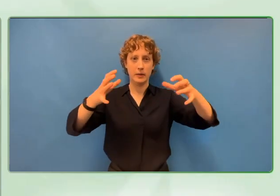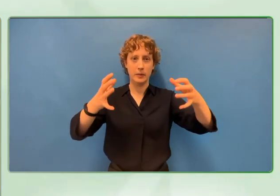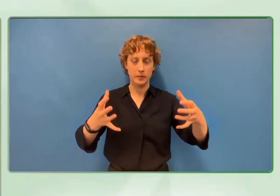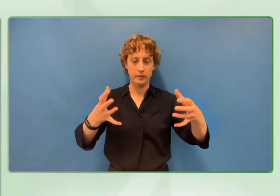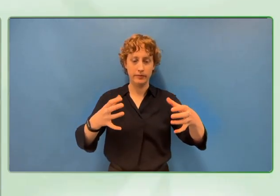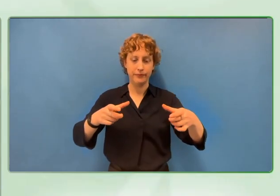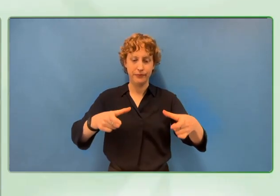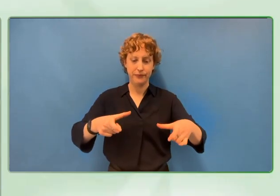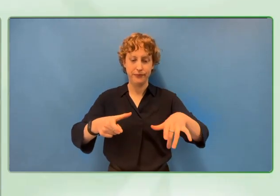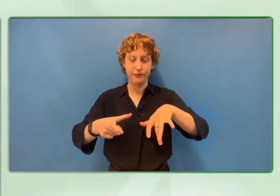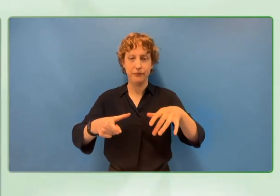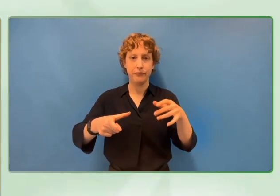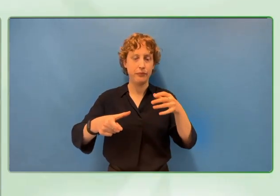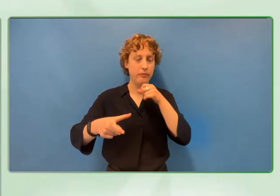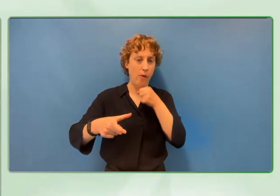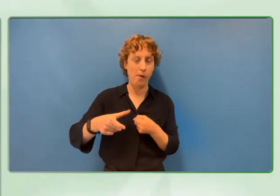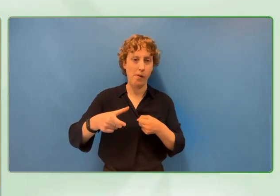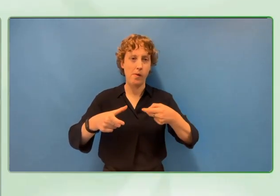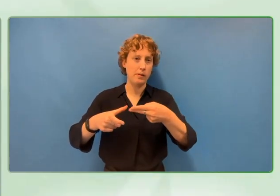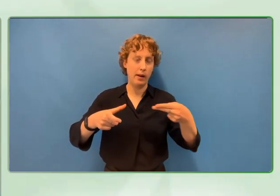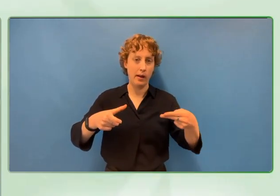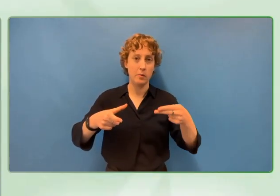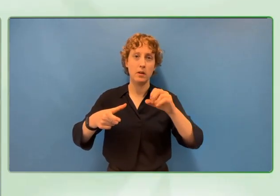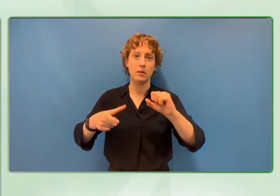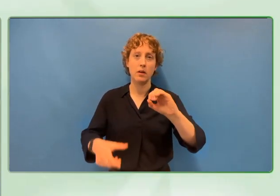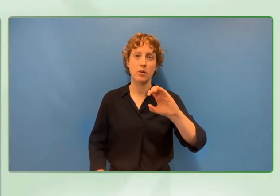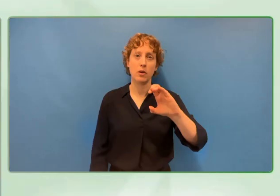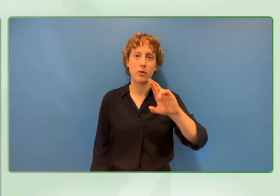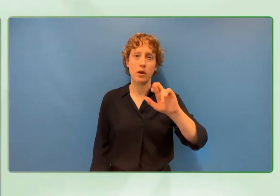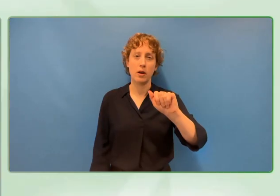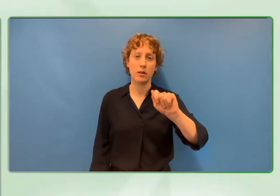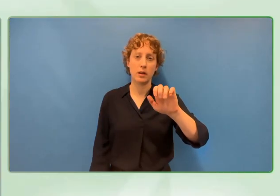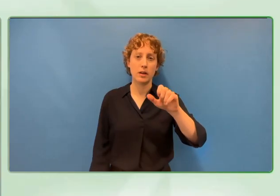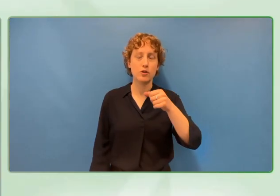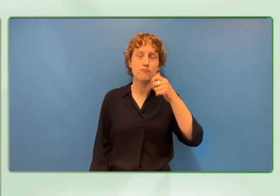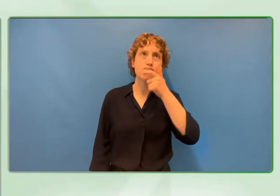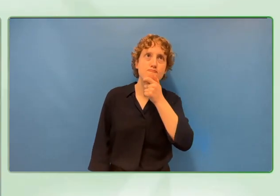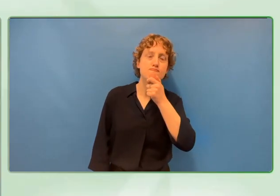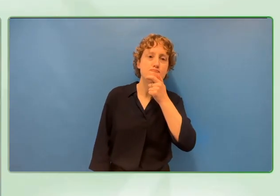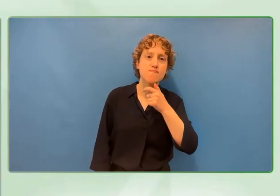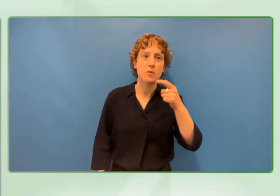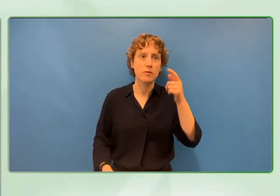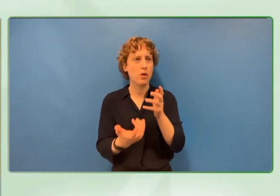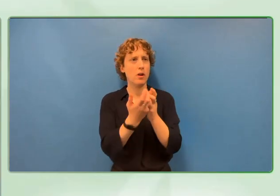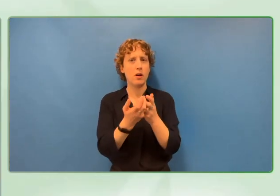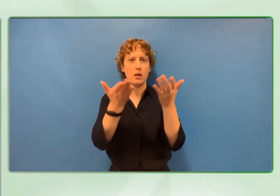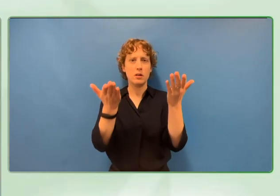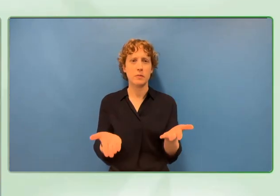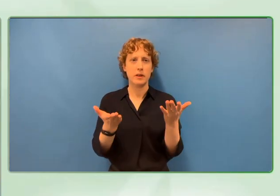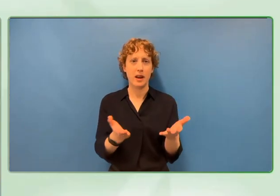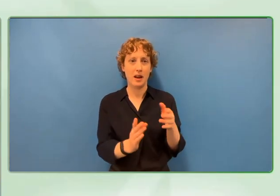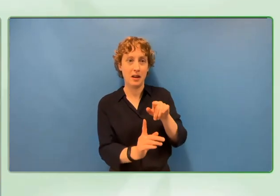into English and became an export article. Could you please adapt it to an autistic audience? That would be funny for me.